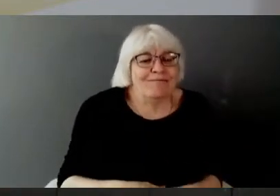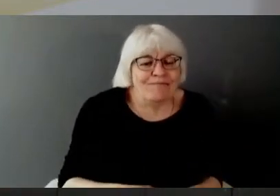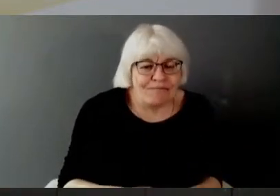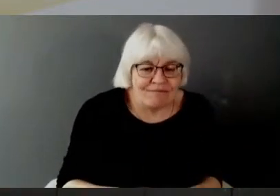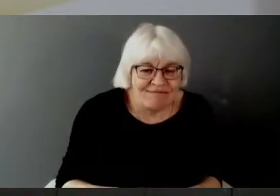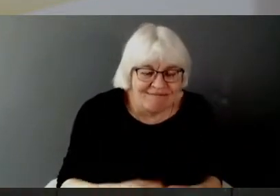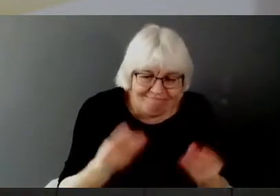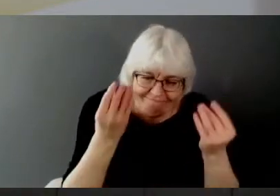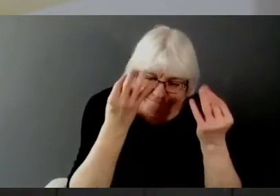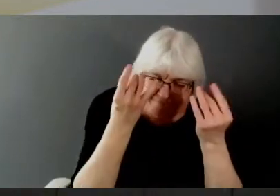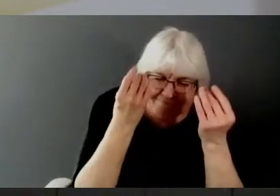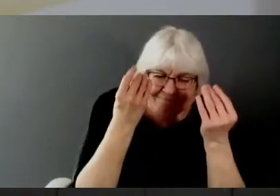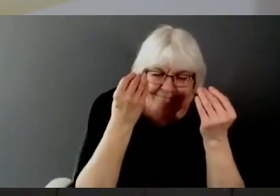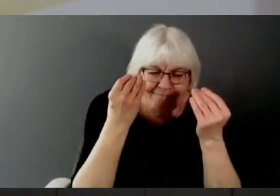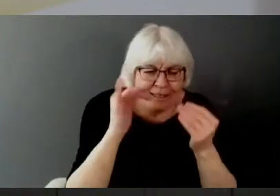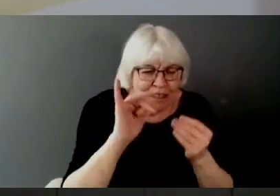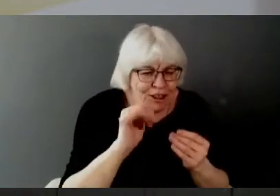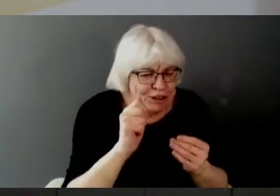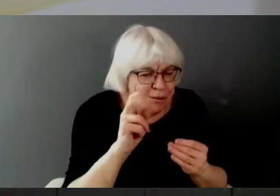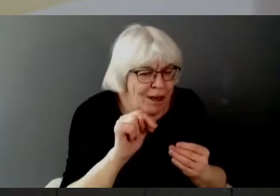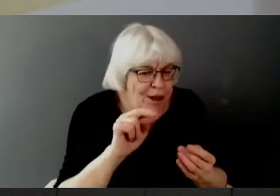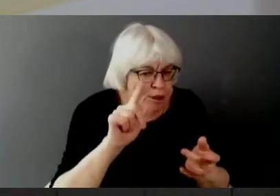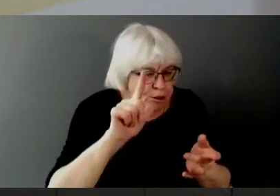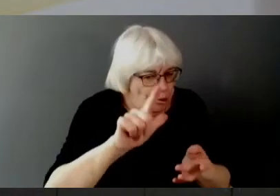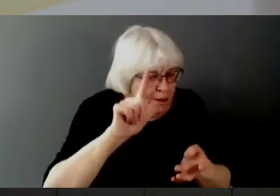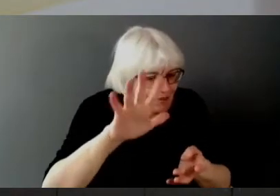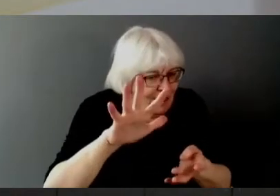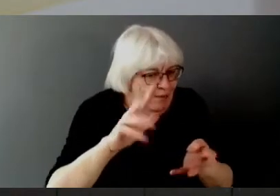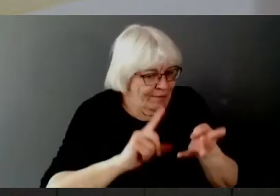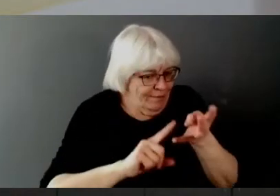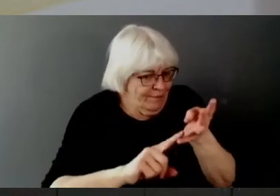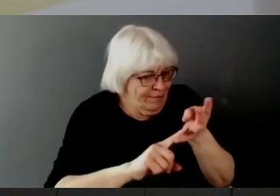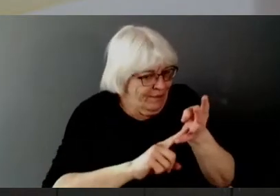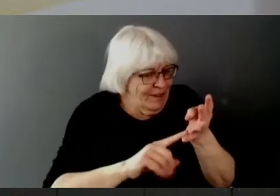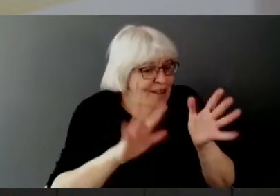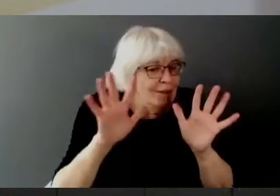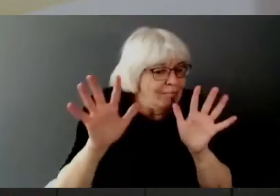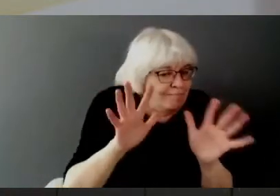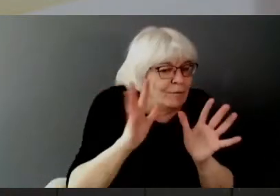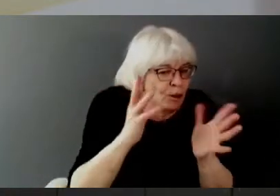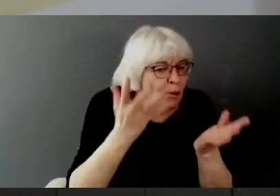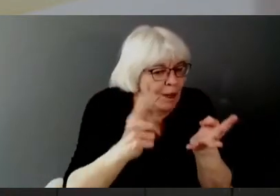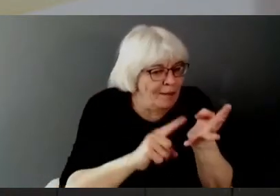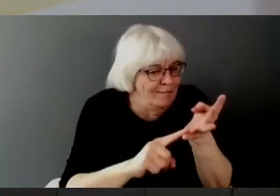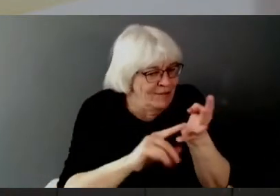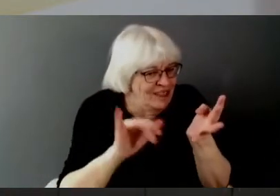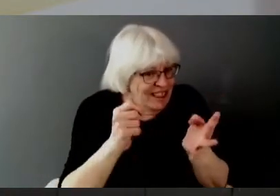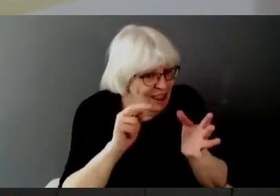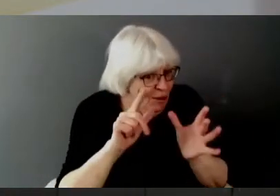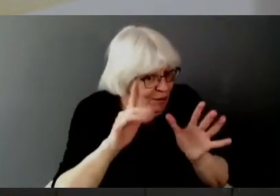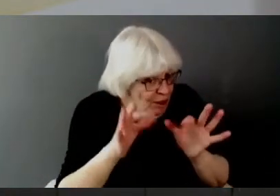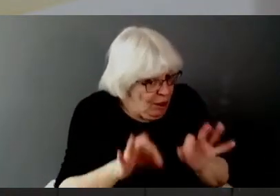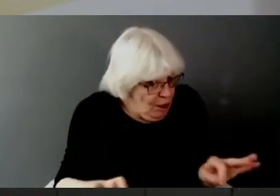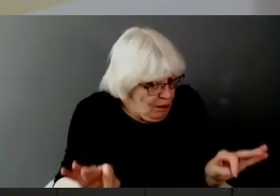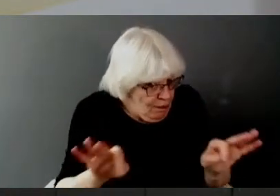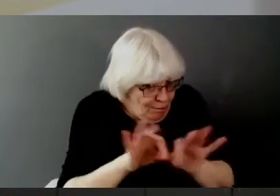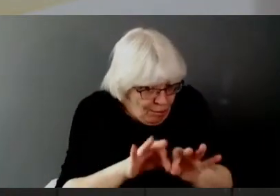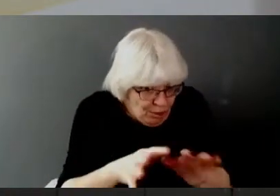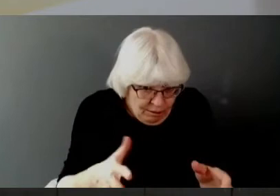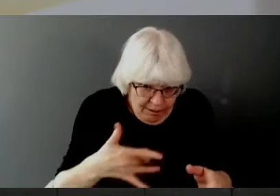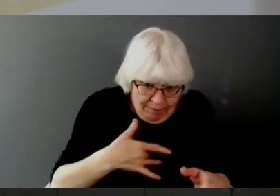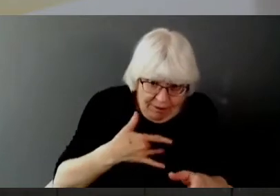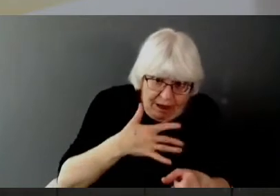and that would, from an EPI point of view, make sure that we have sufficient time to see